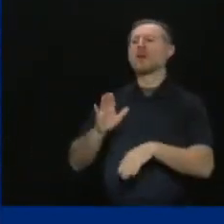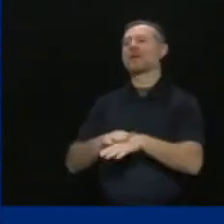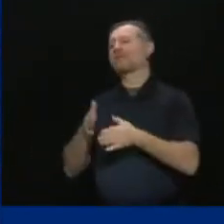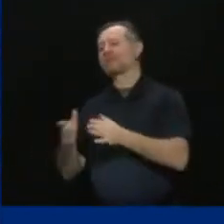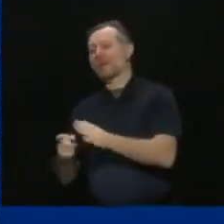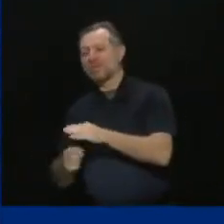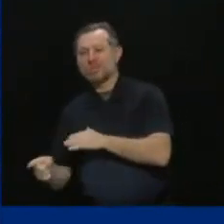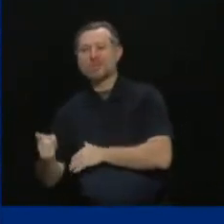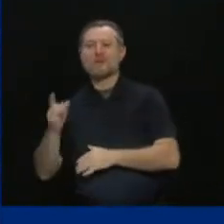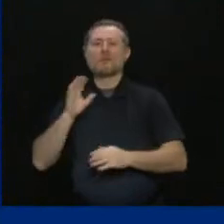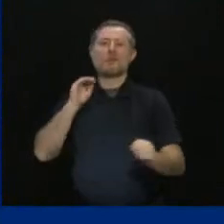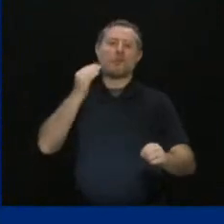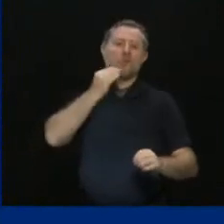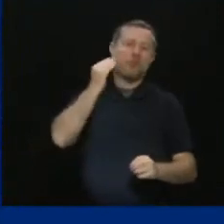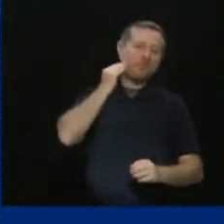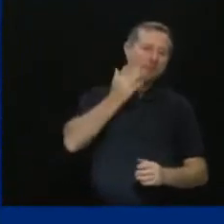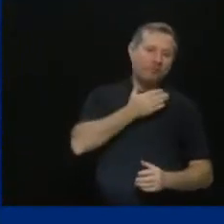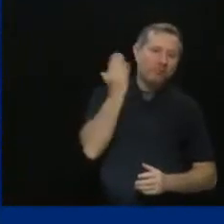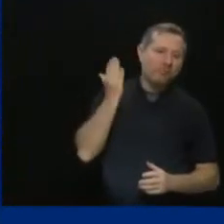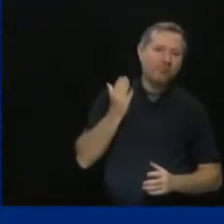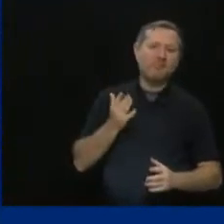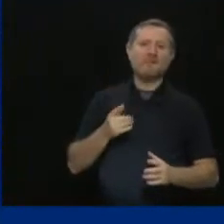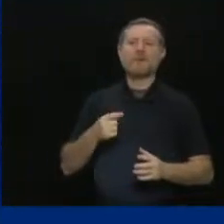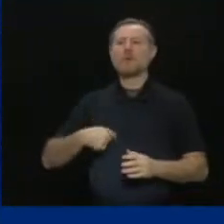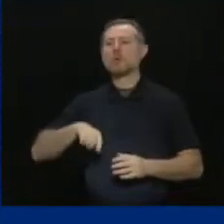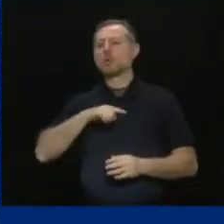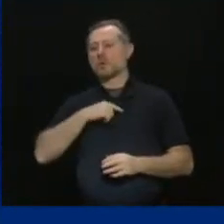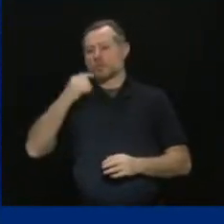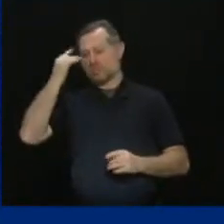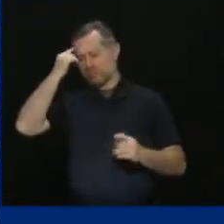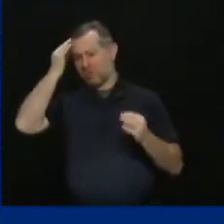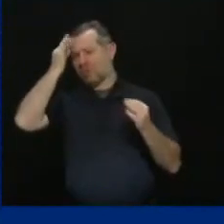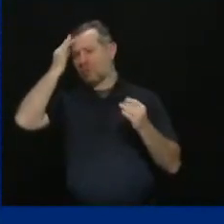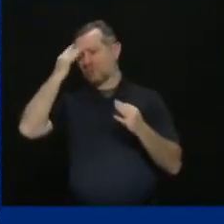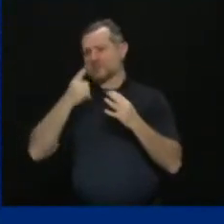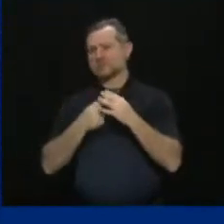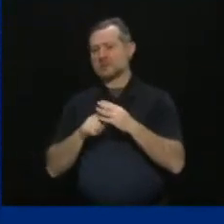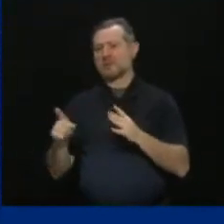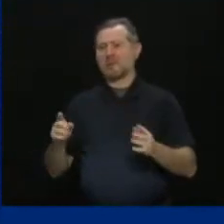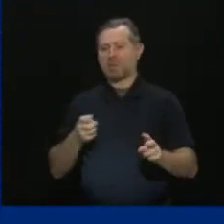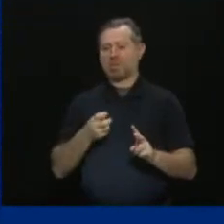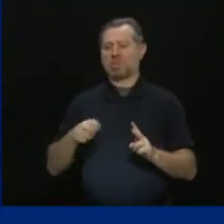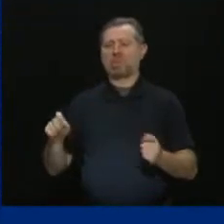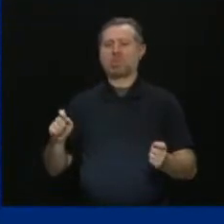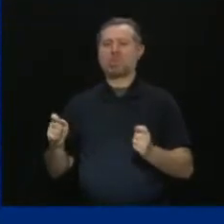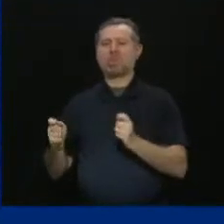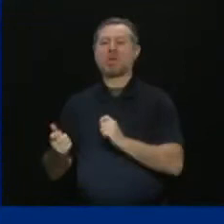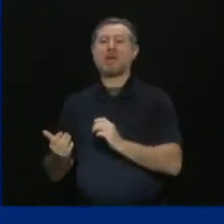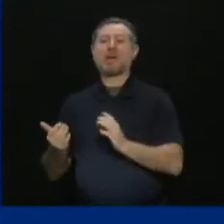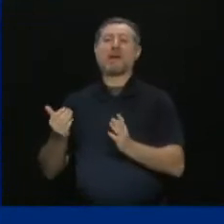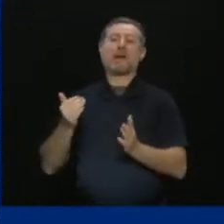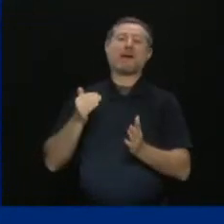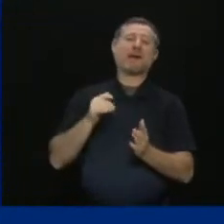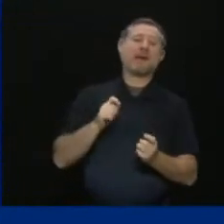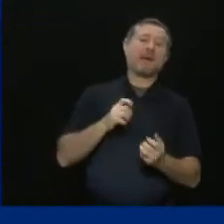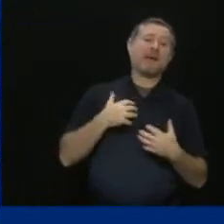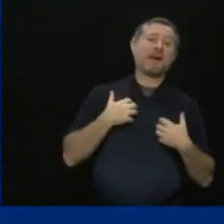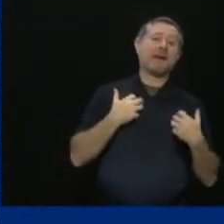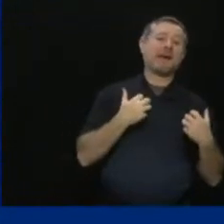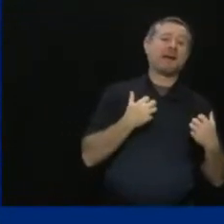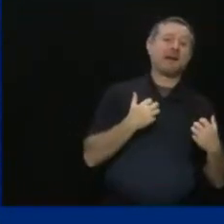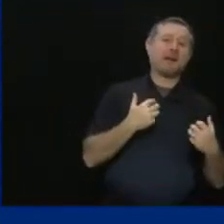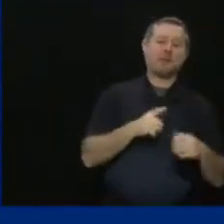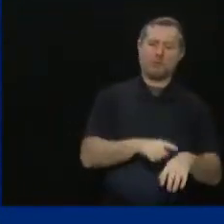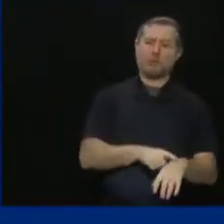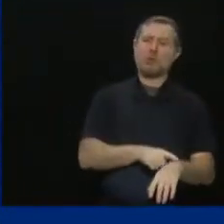shelter. And we actually thought he was starting to turn the corner again, because it takes a long time, my friends. It's not